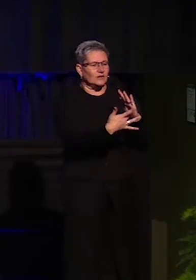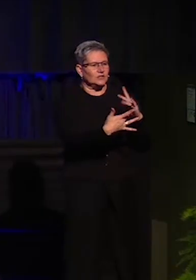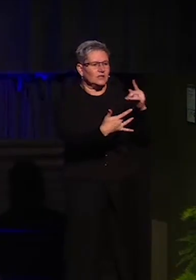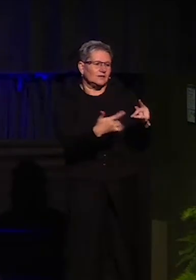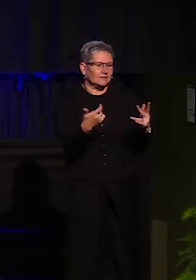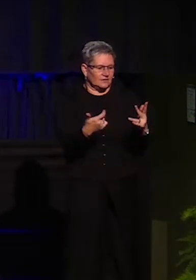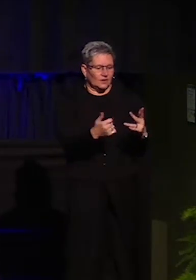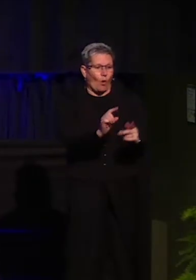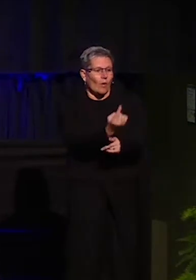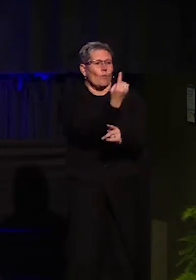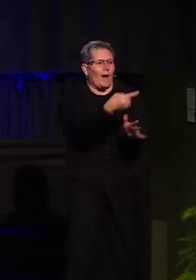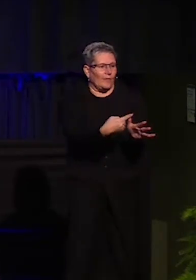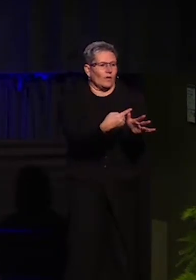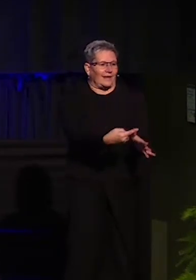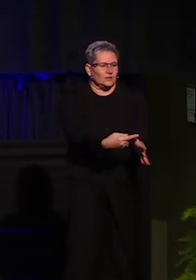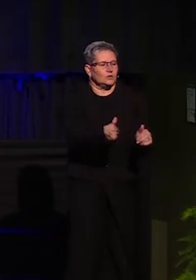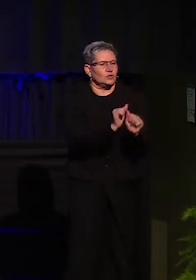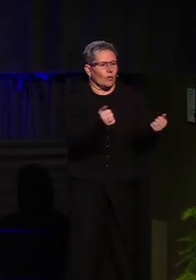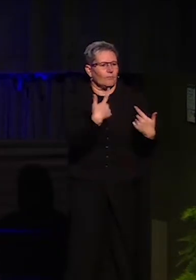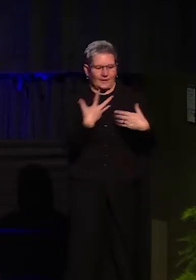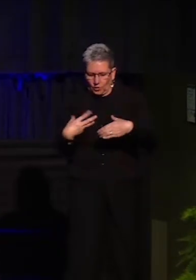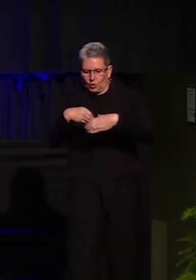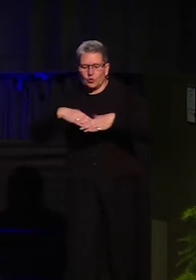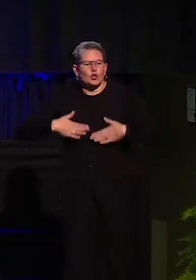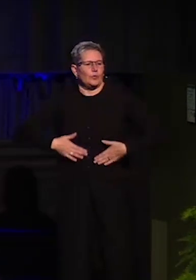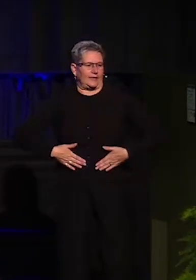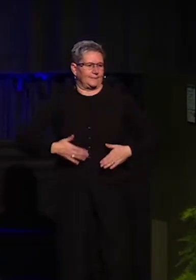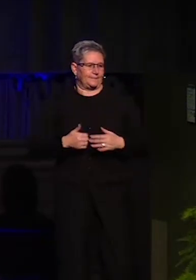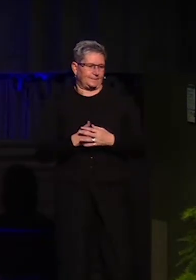answer. Technology has to be done with the human element.